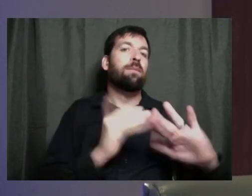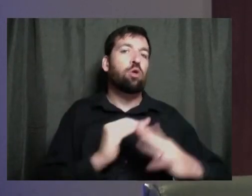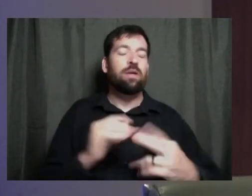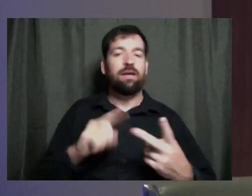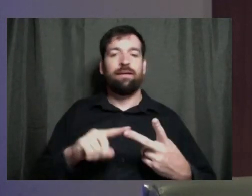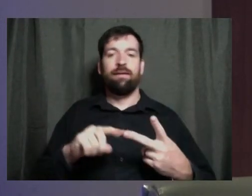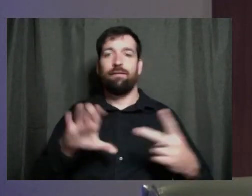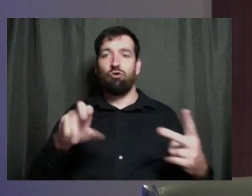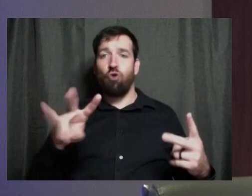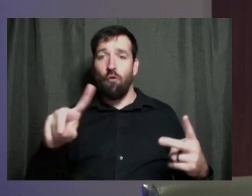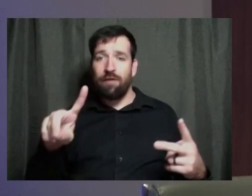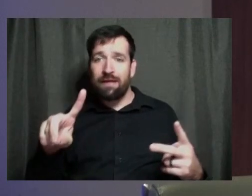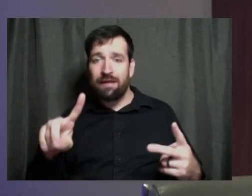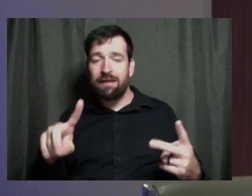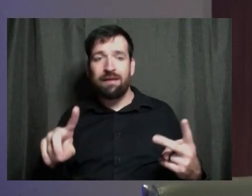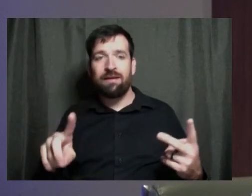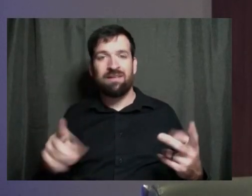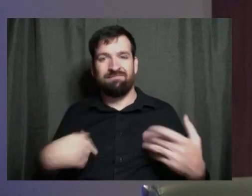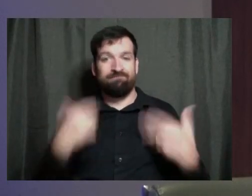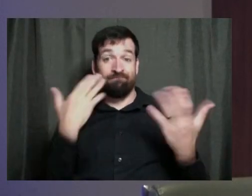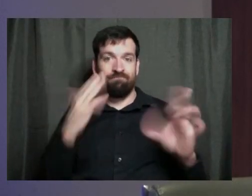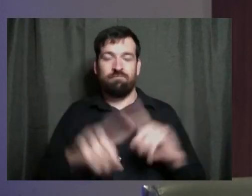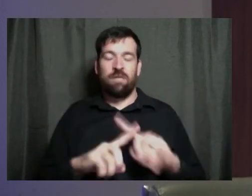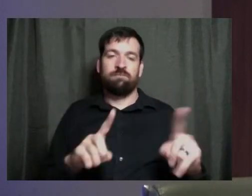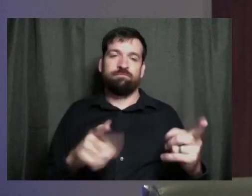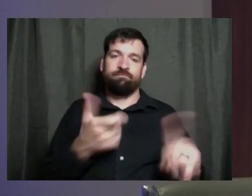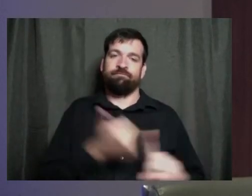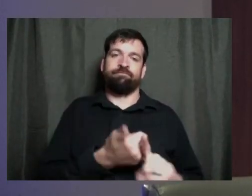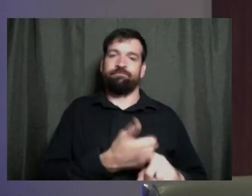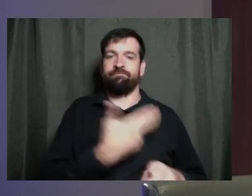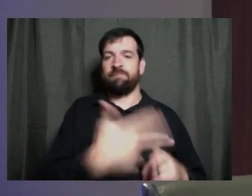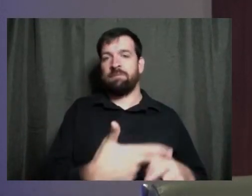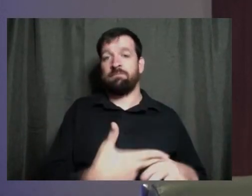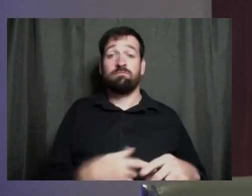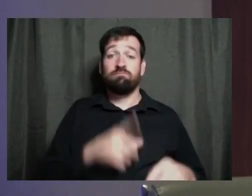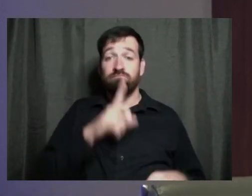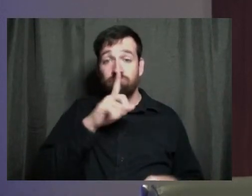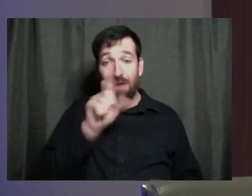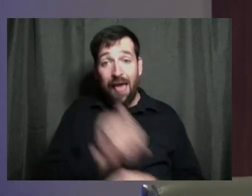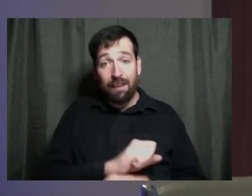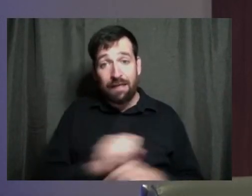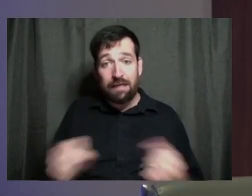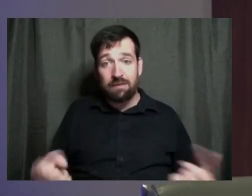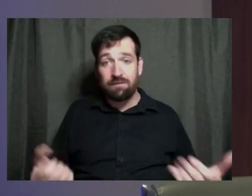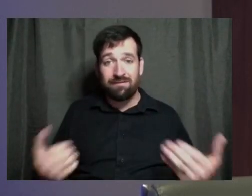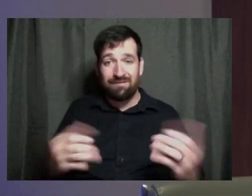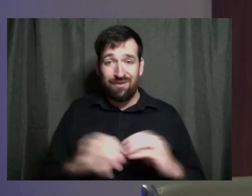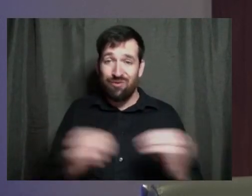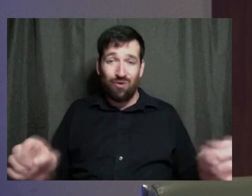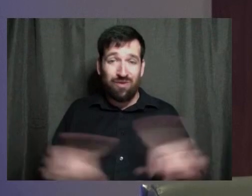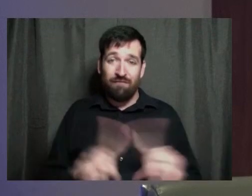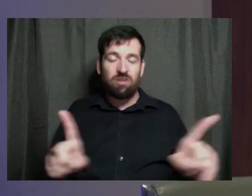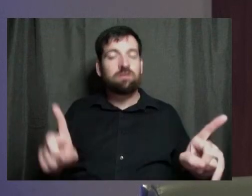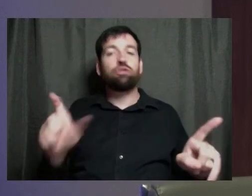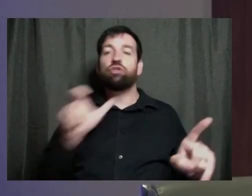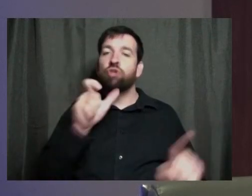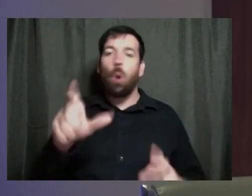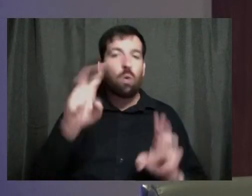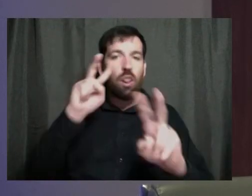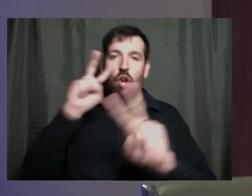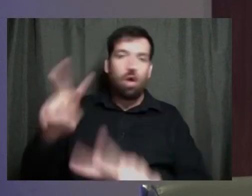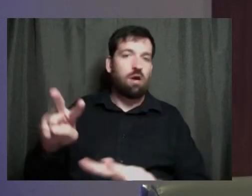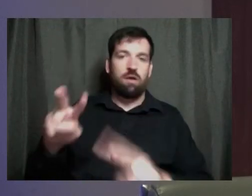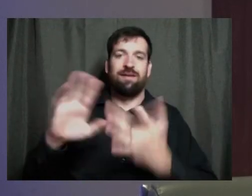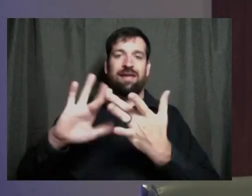things they're trying to go for. But Comirnaty. And the reality is there is no difference. Don't listen to the internet memes and all this stuff. There is